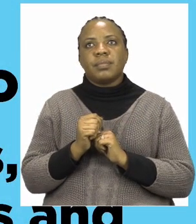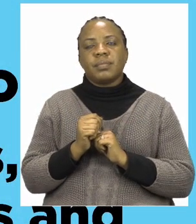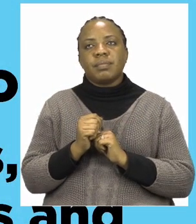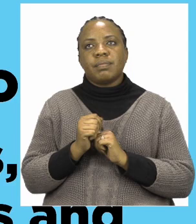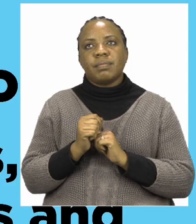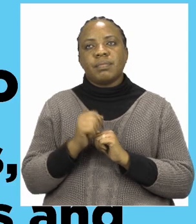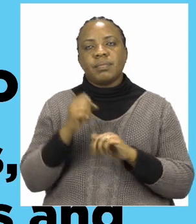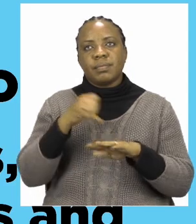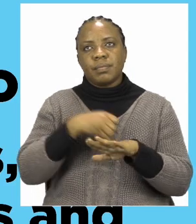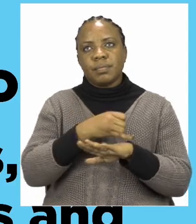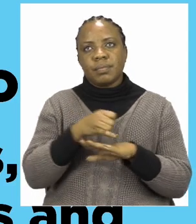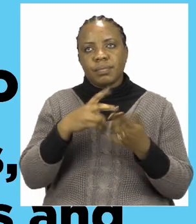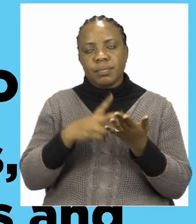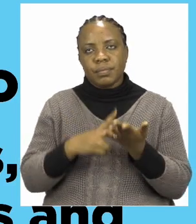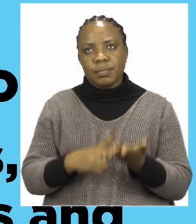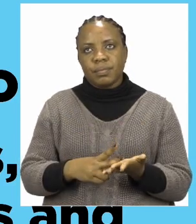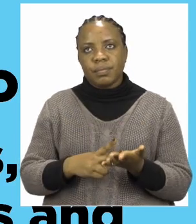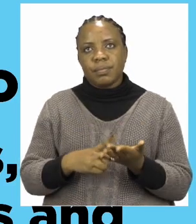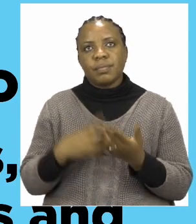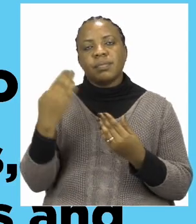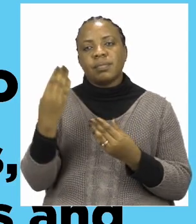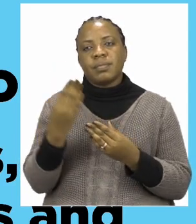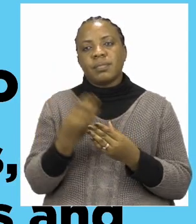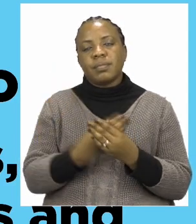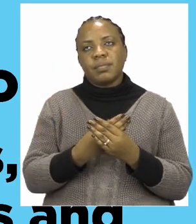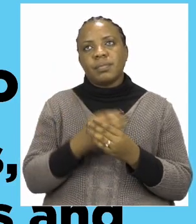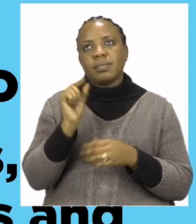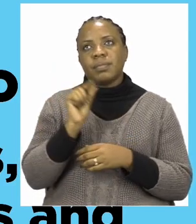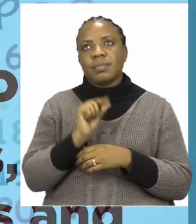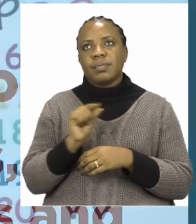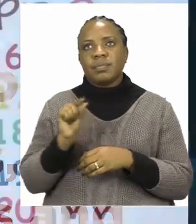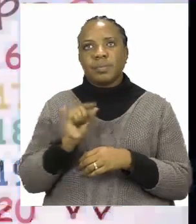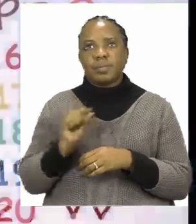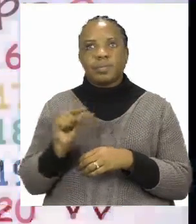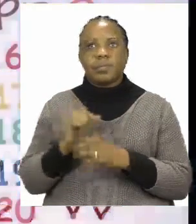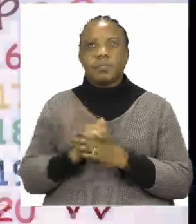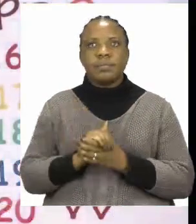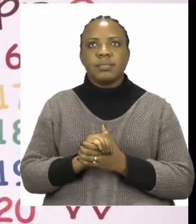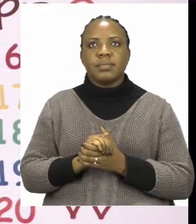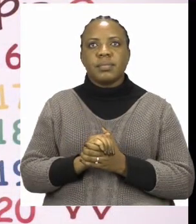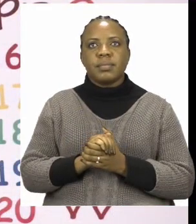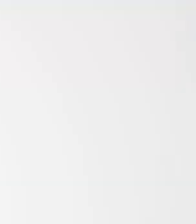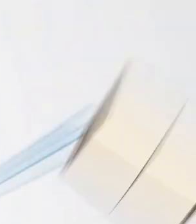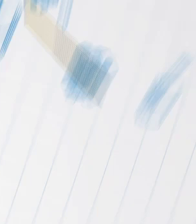phonics, place values, and vocabulary.